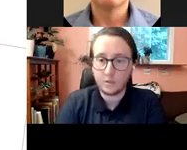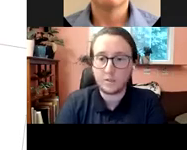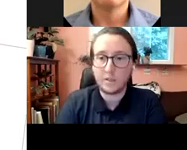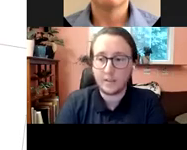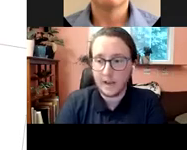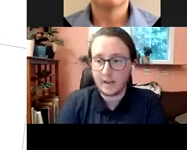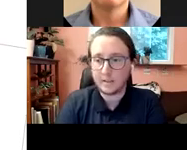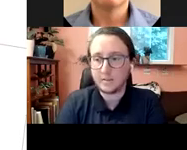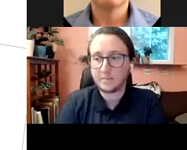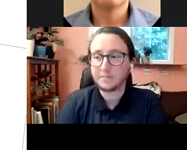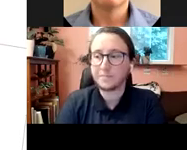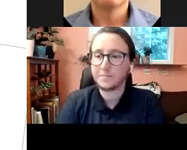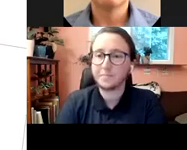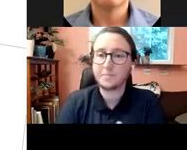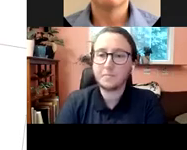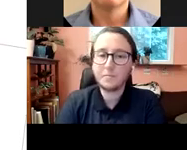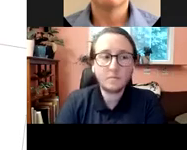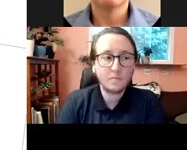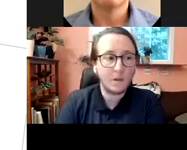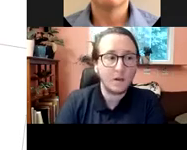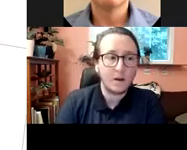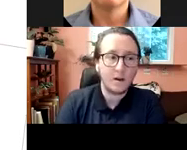the questions that they had.